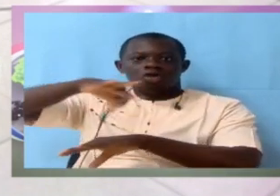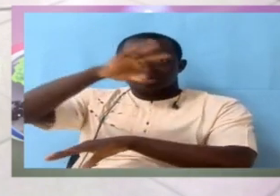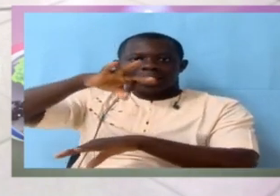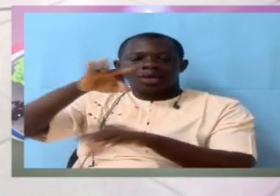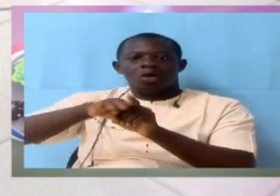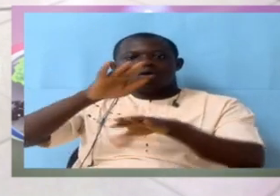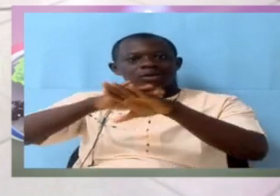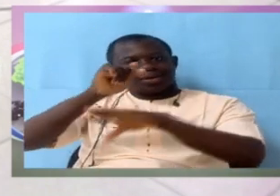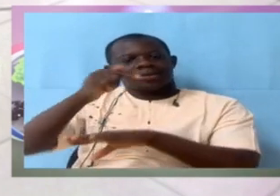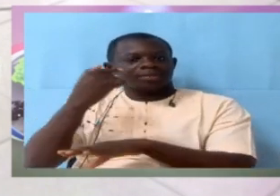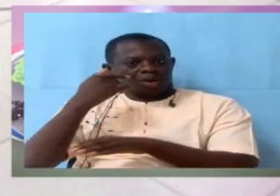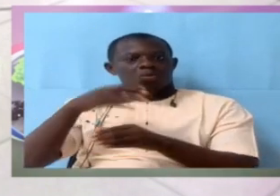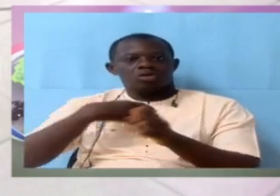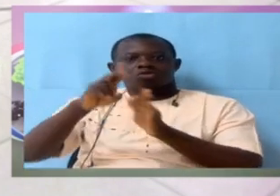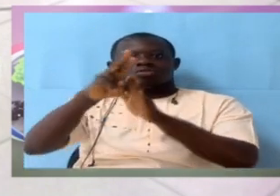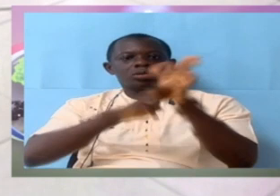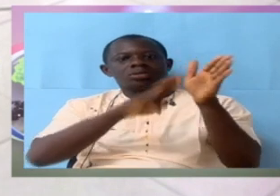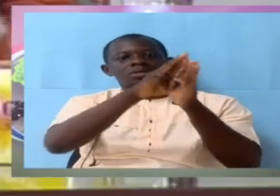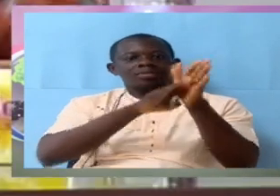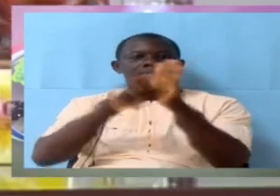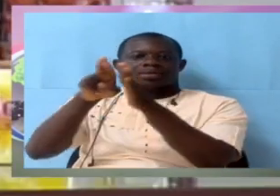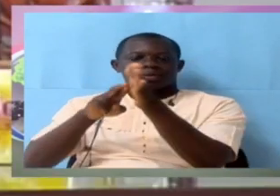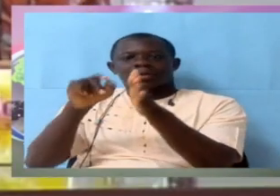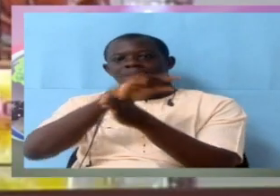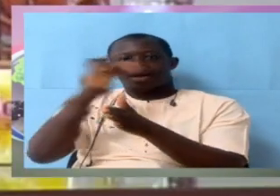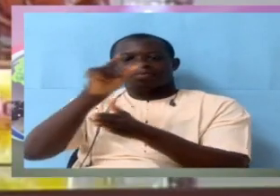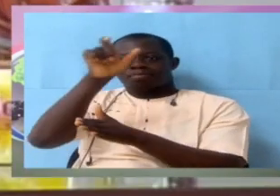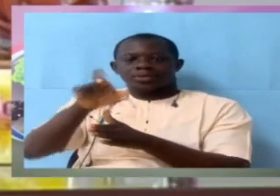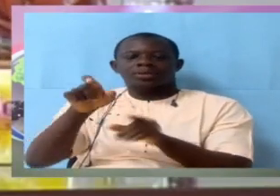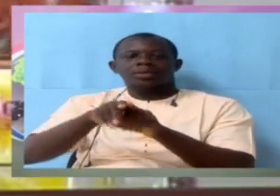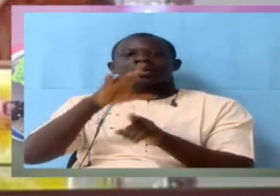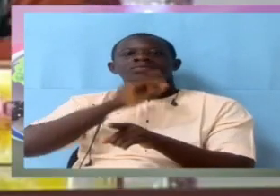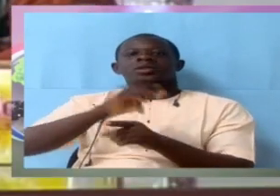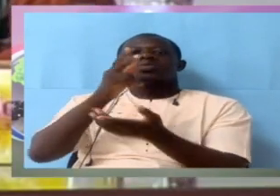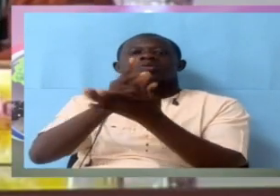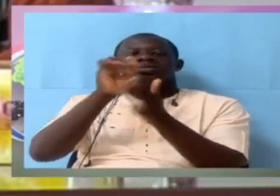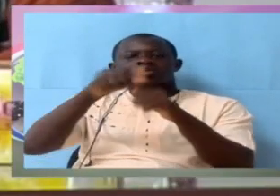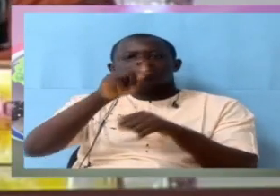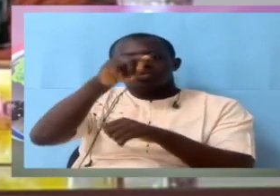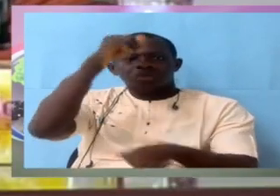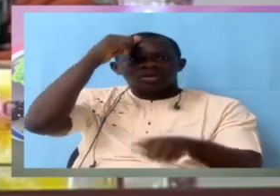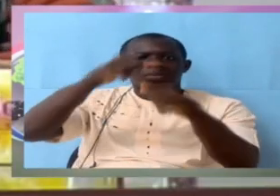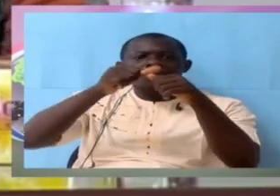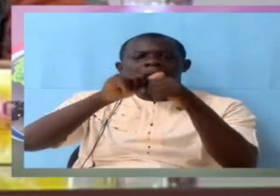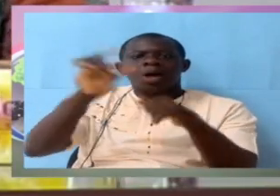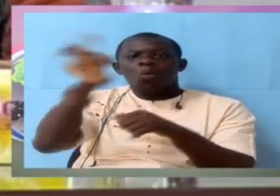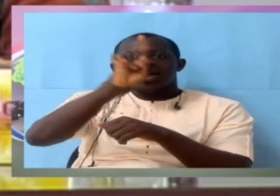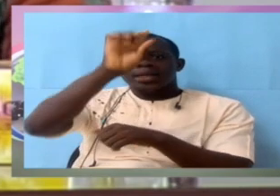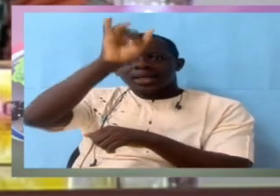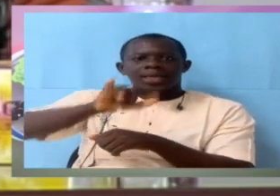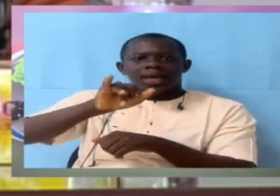to take some names. Mr. Witness, can you tell this commission what year this took place?